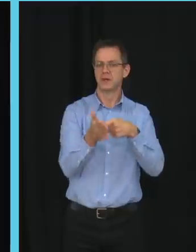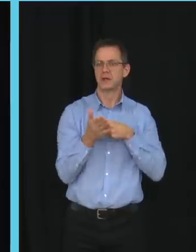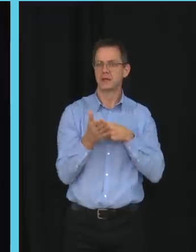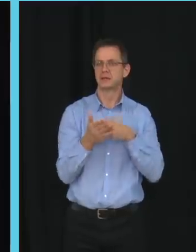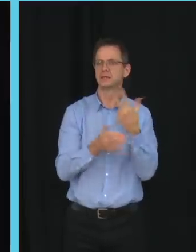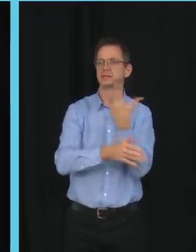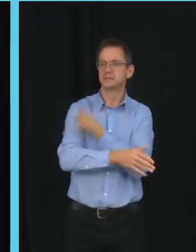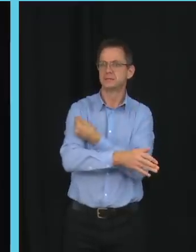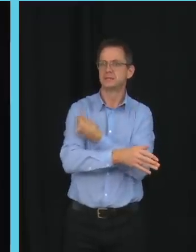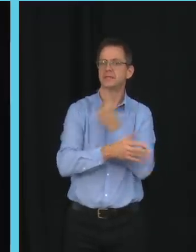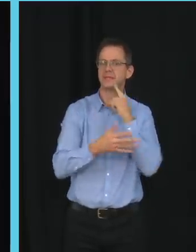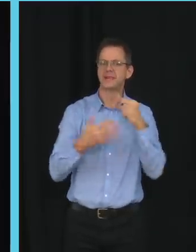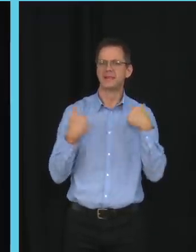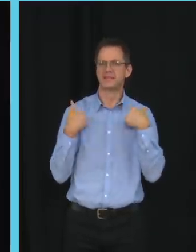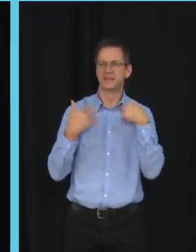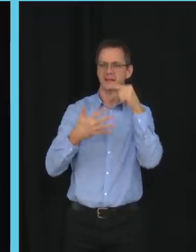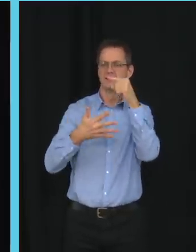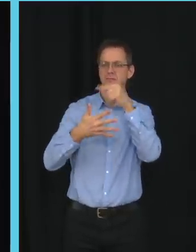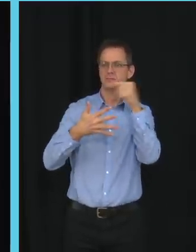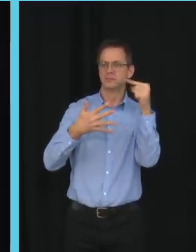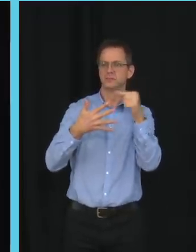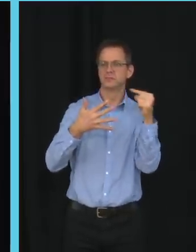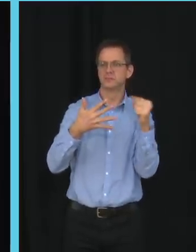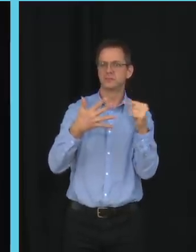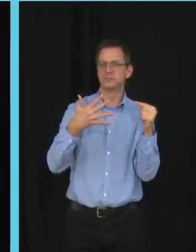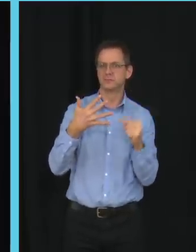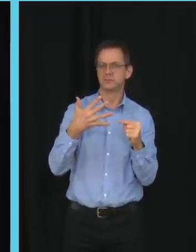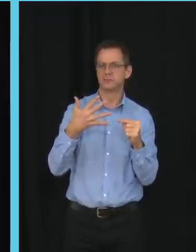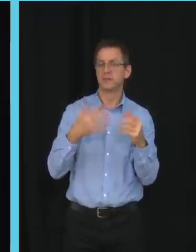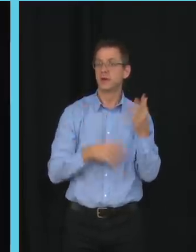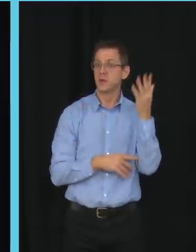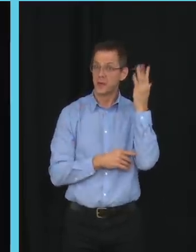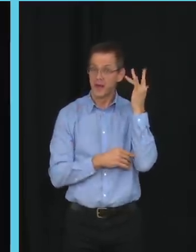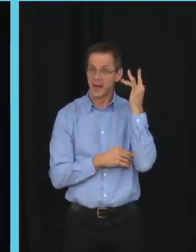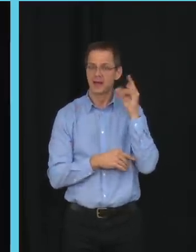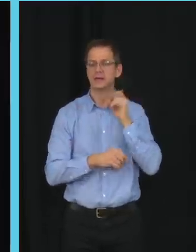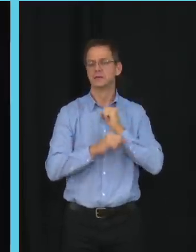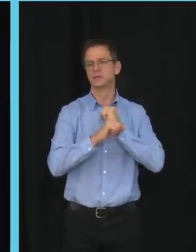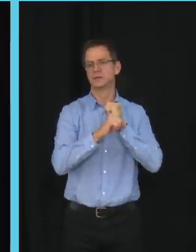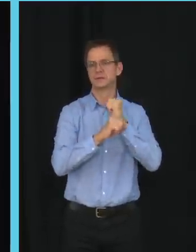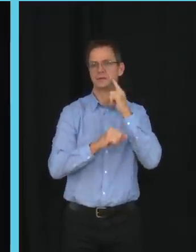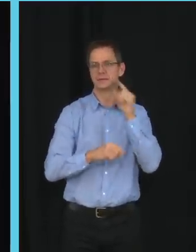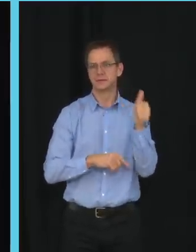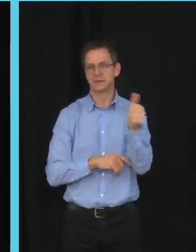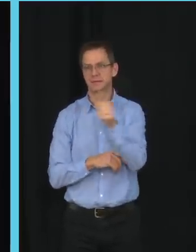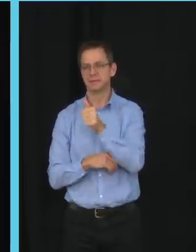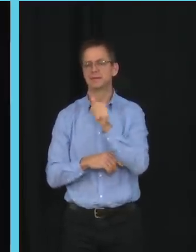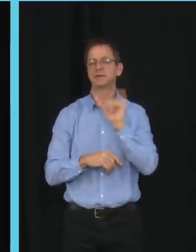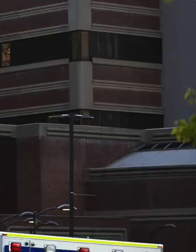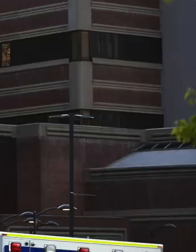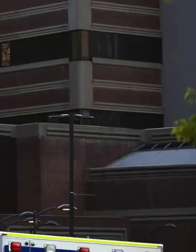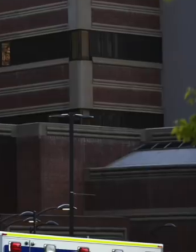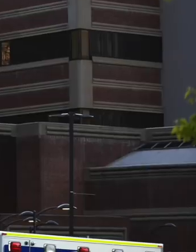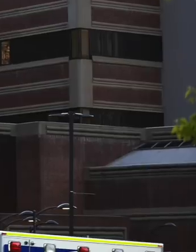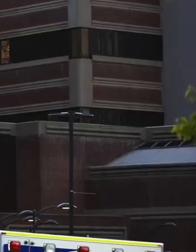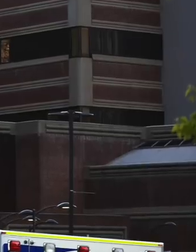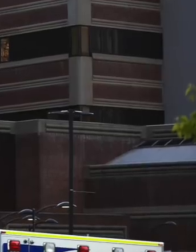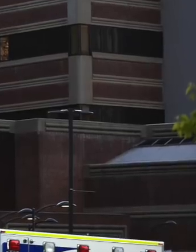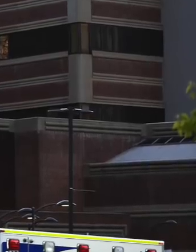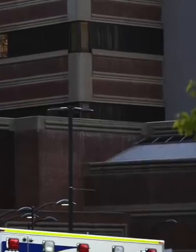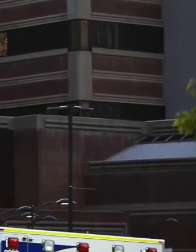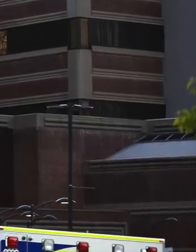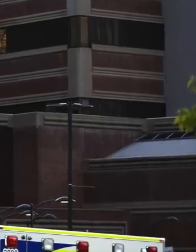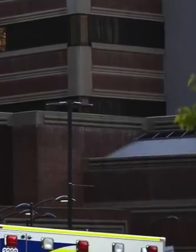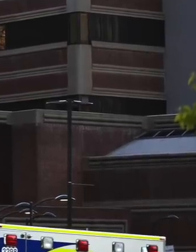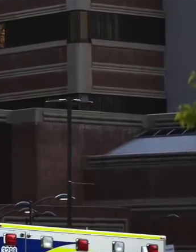things as possible without public health restrictions. That's because if you are vaccinated, you pose a much smaller